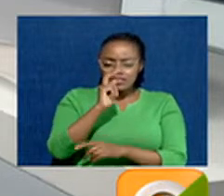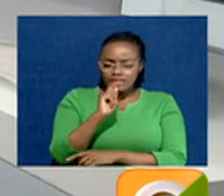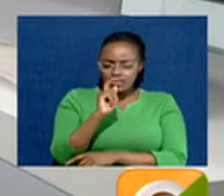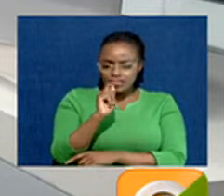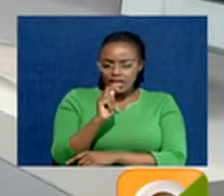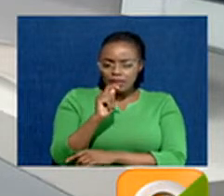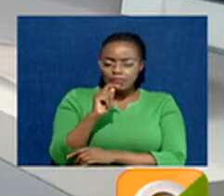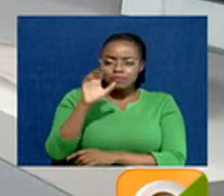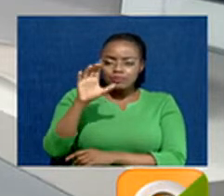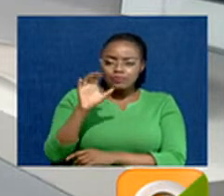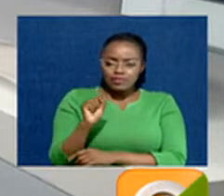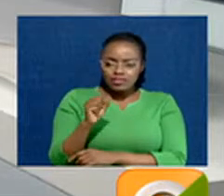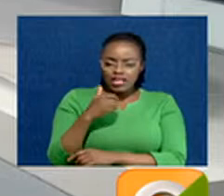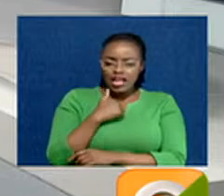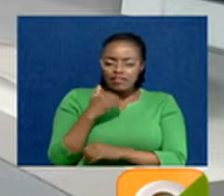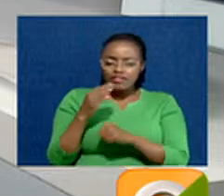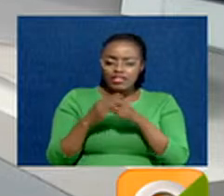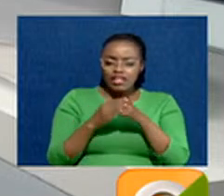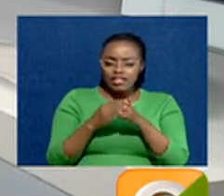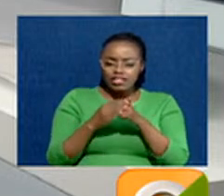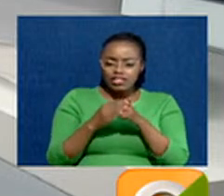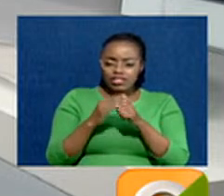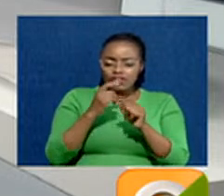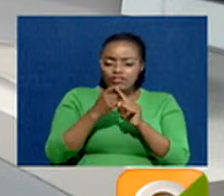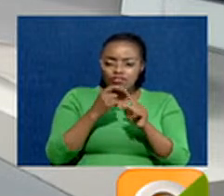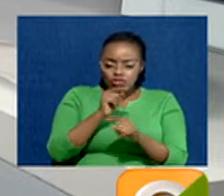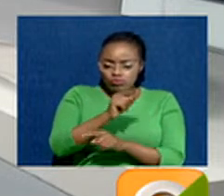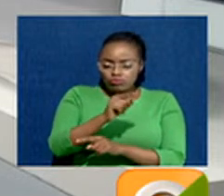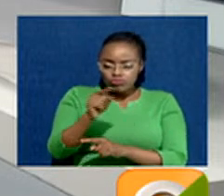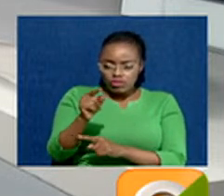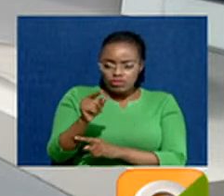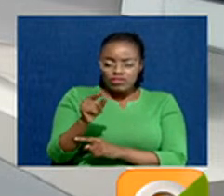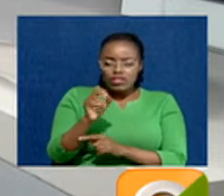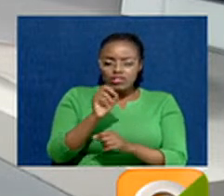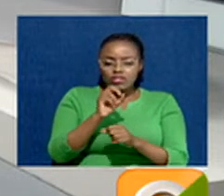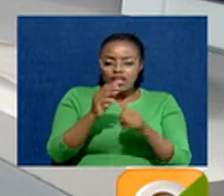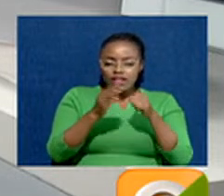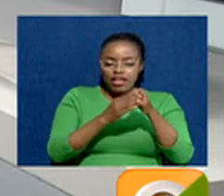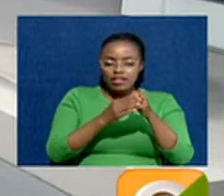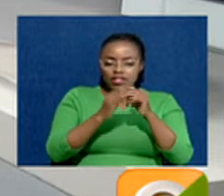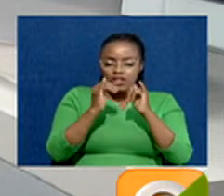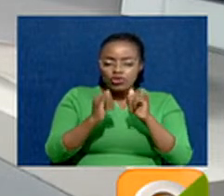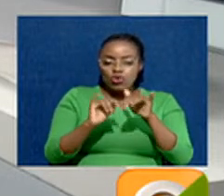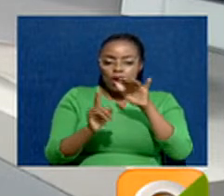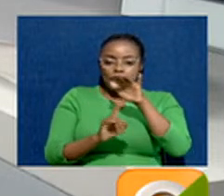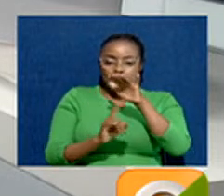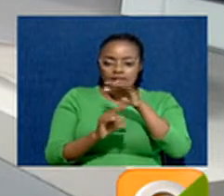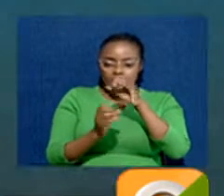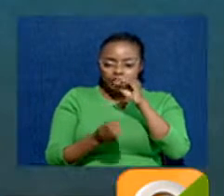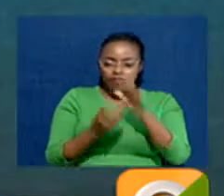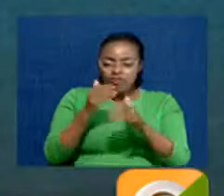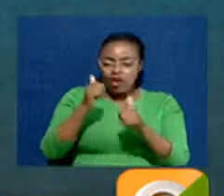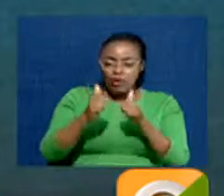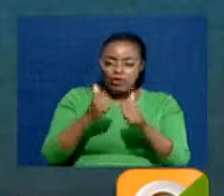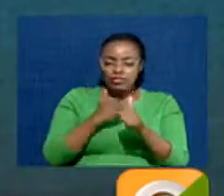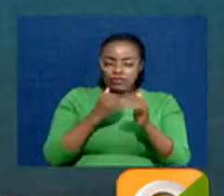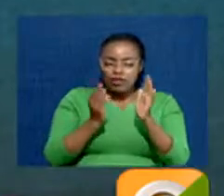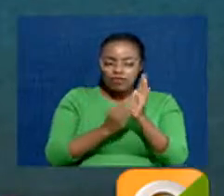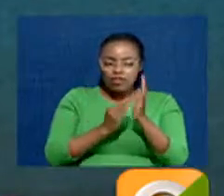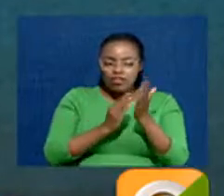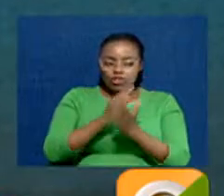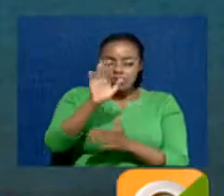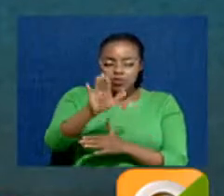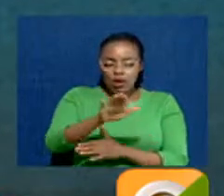they had 12 who had been retained, and there were 9 new ministerial hopefuls who, of course, vetted by